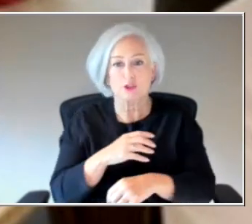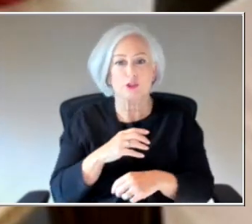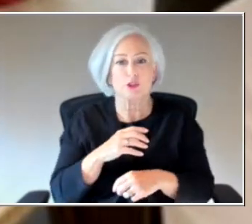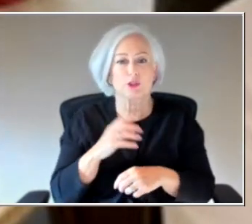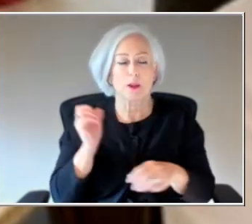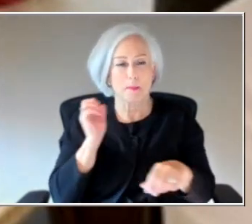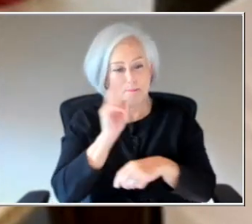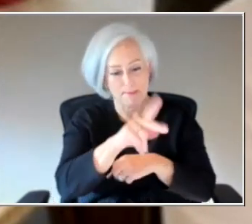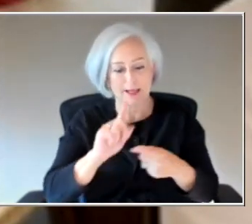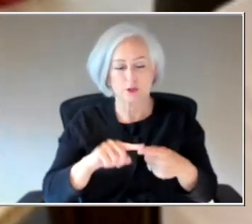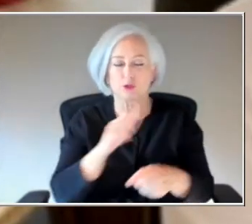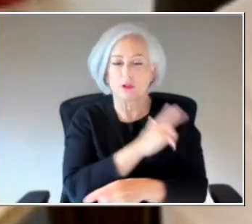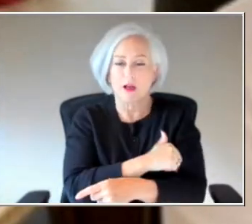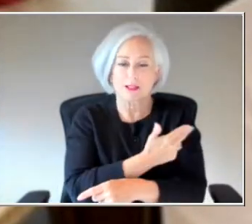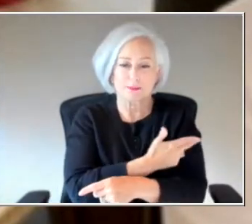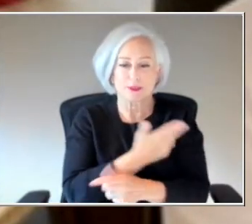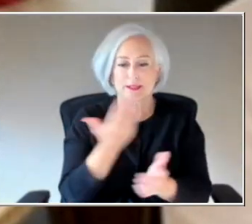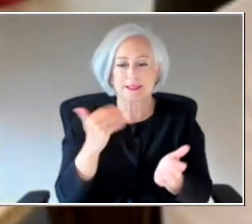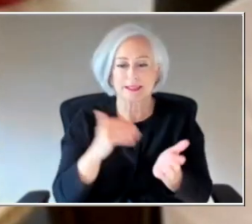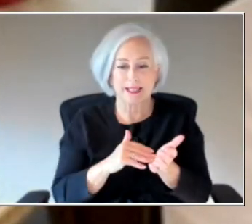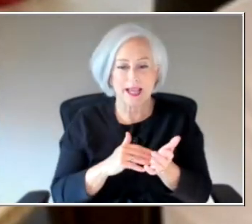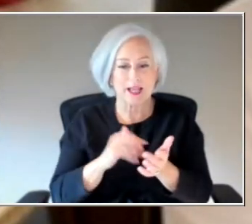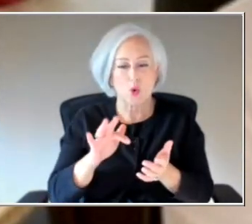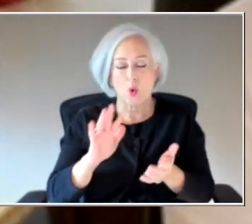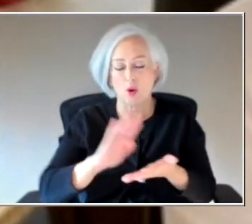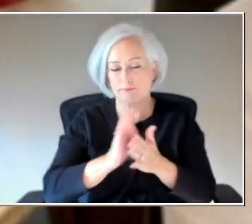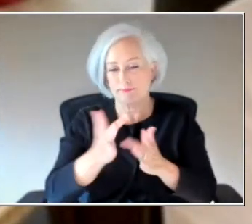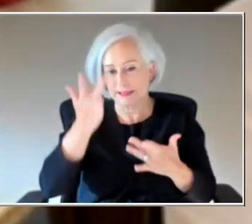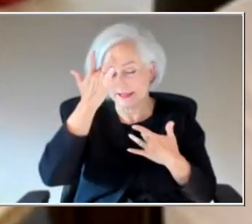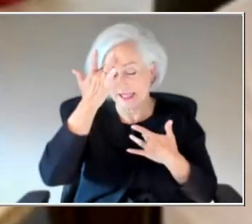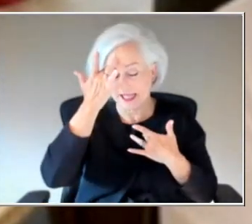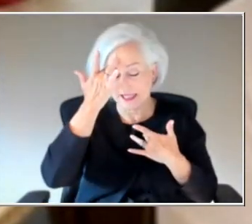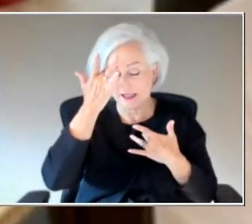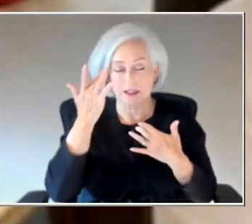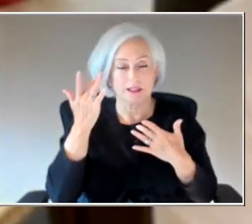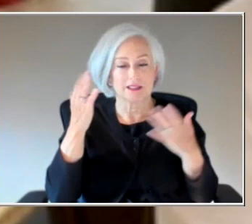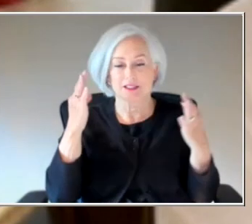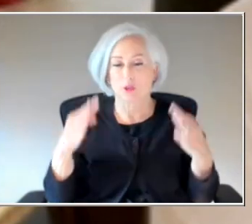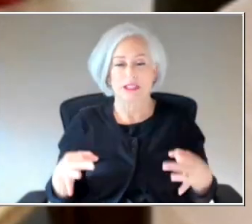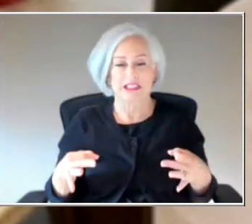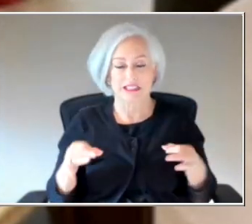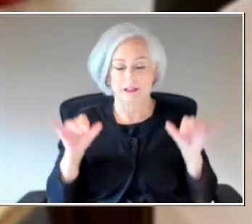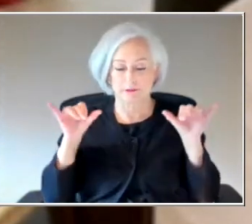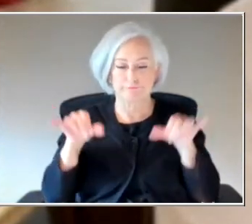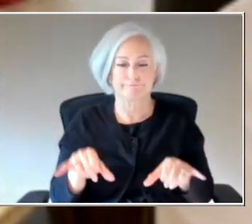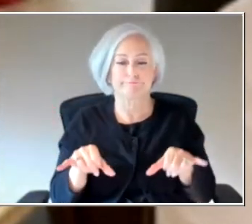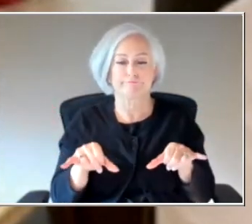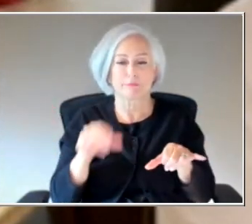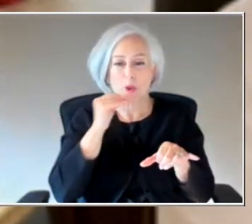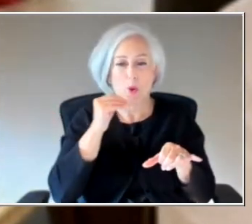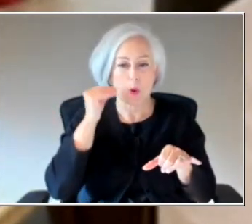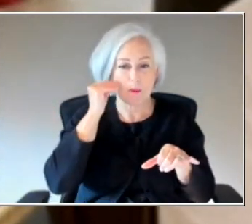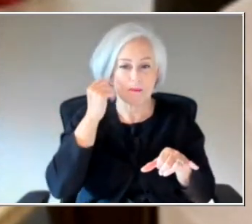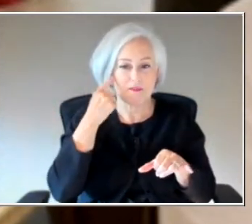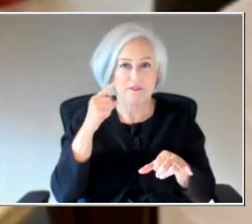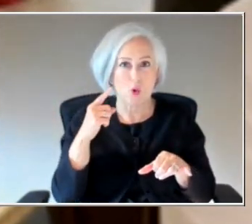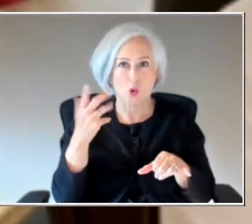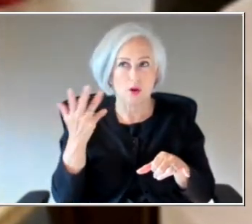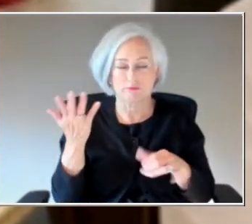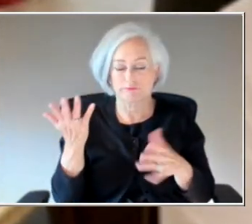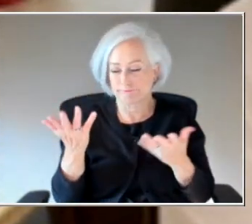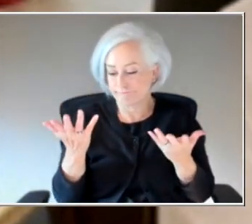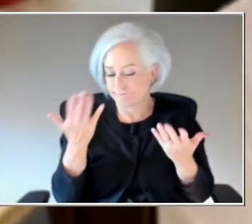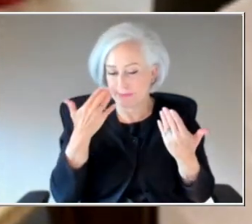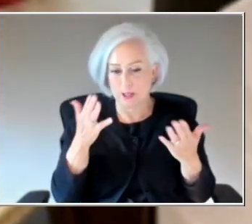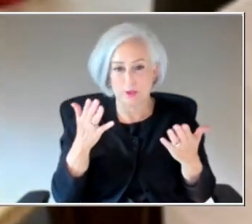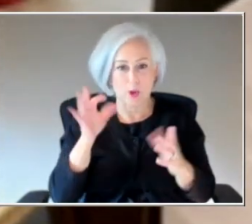the hospital or get sick or whatever. So we pretty much were homebodies for the last